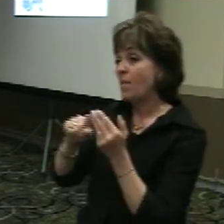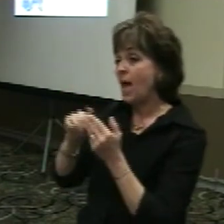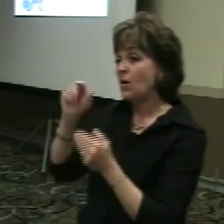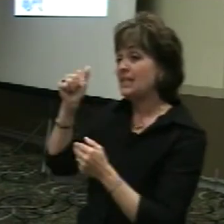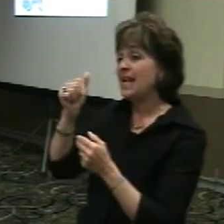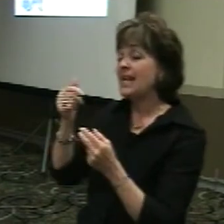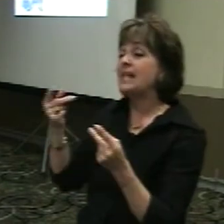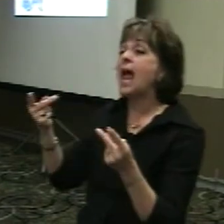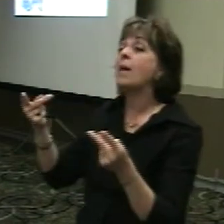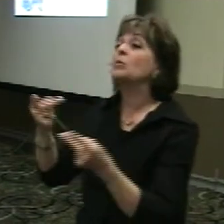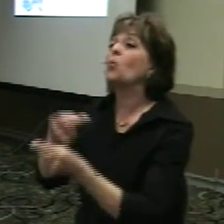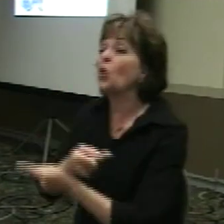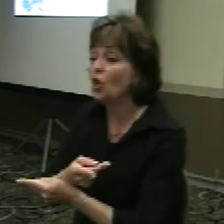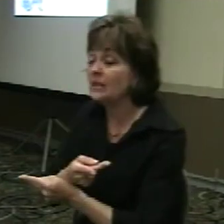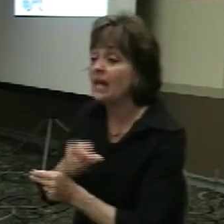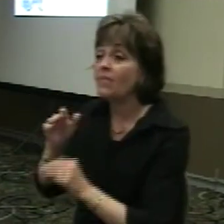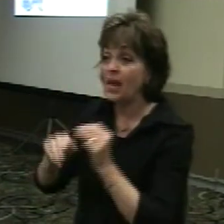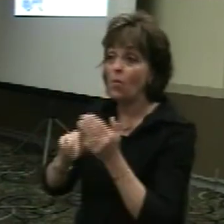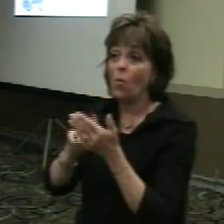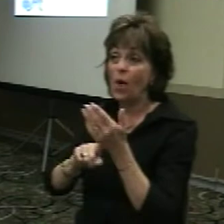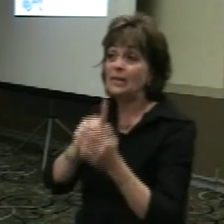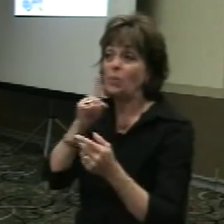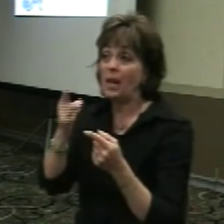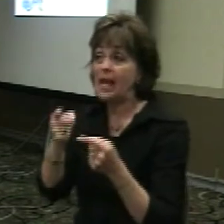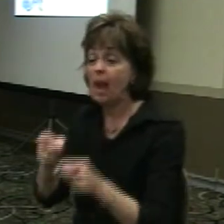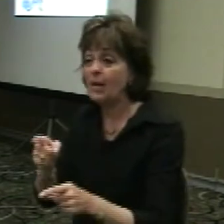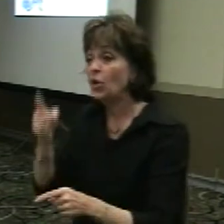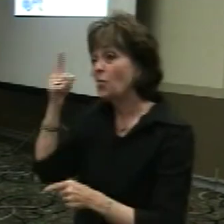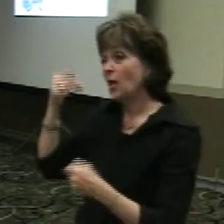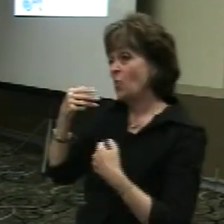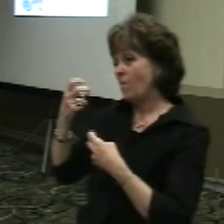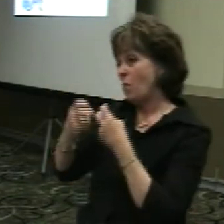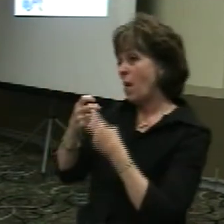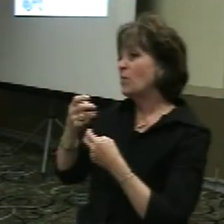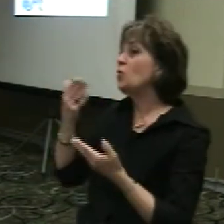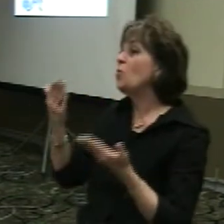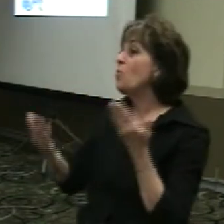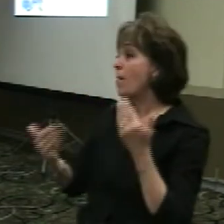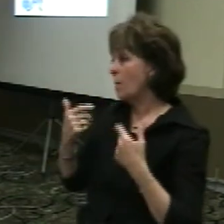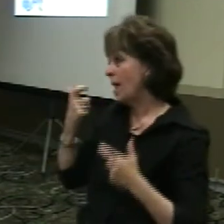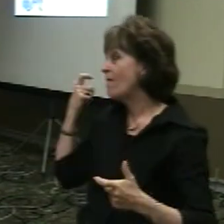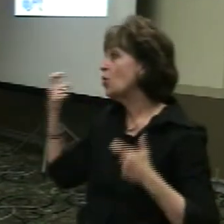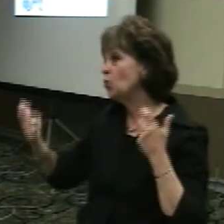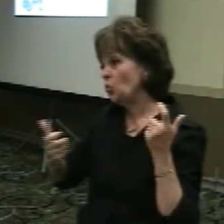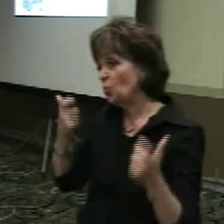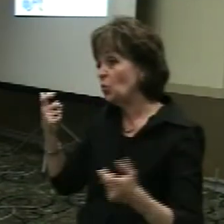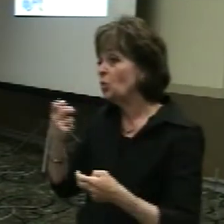about 10 times worse is what's really happening. So if you think you have a problem, you've probably got a huge problem.